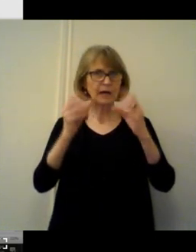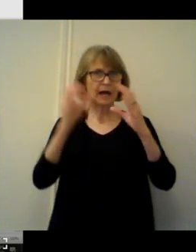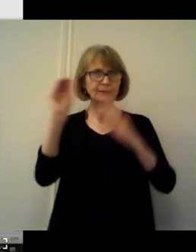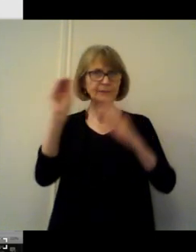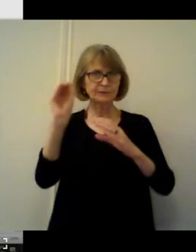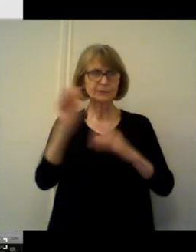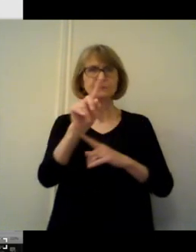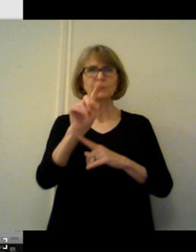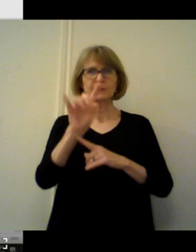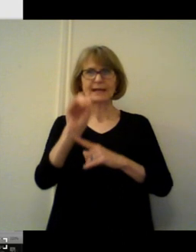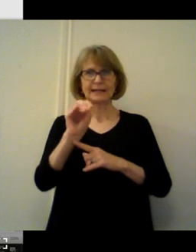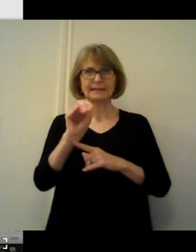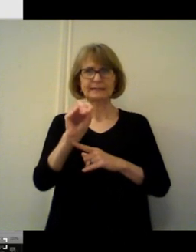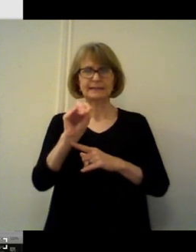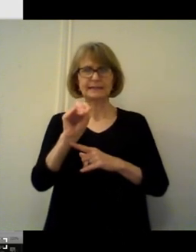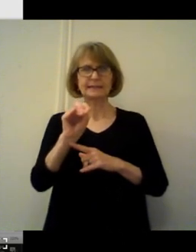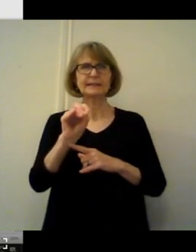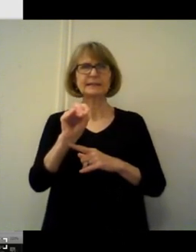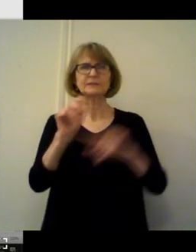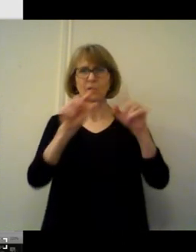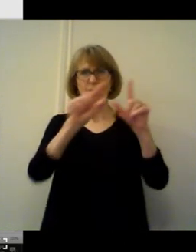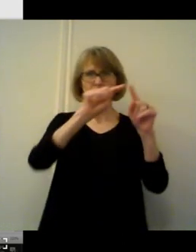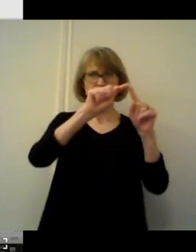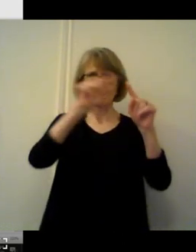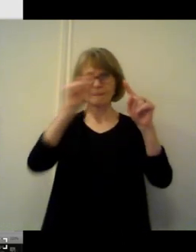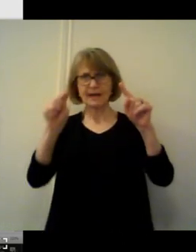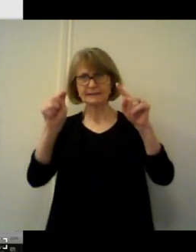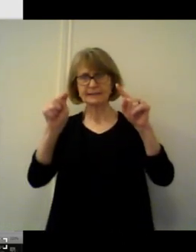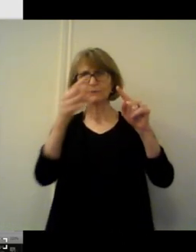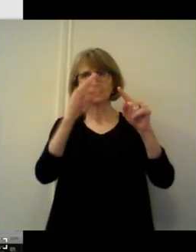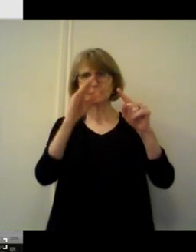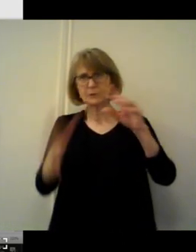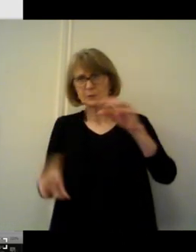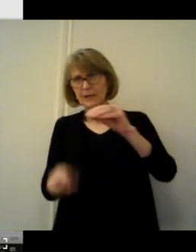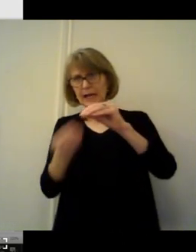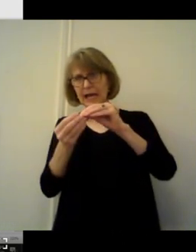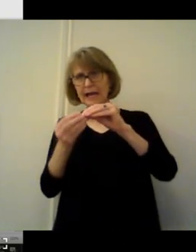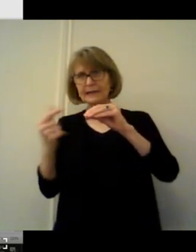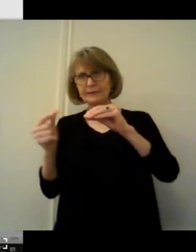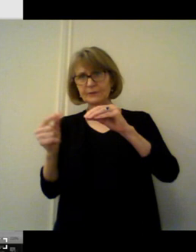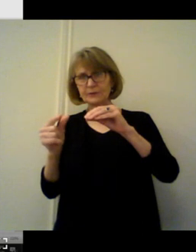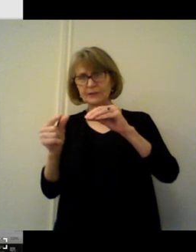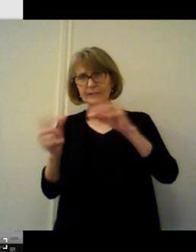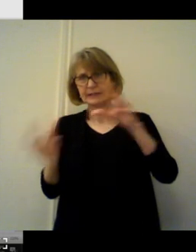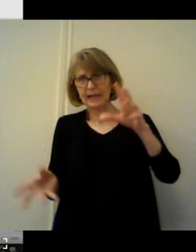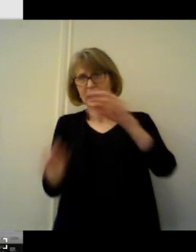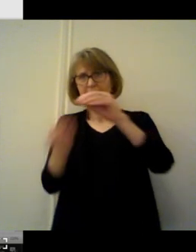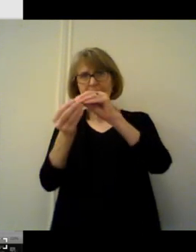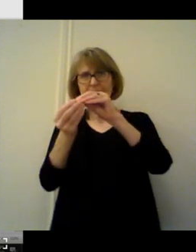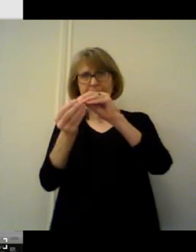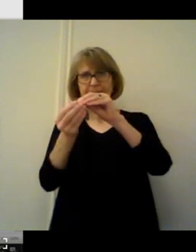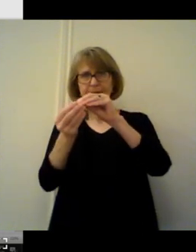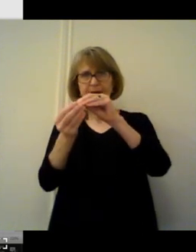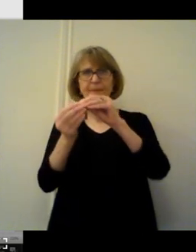180. So then we're going to add these two. Look, we're going to have to add the blue plus the green. We're going to have to add them up, set it equal to 180. So let's do